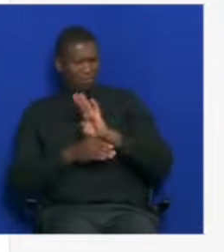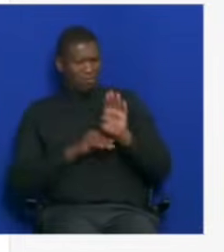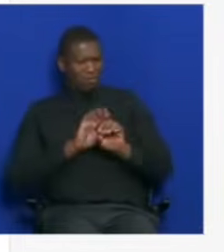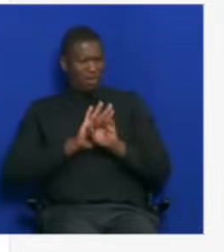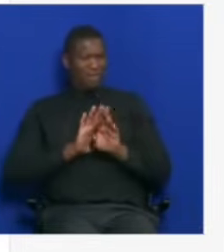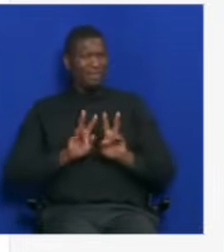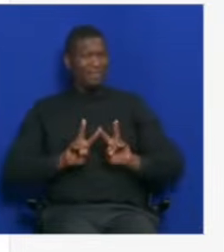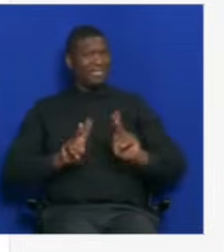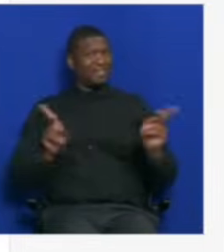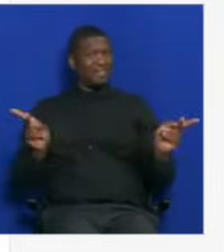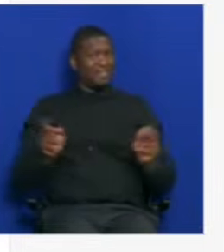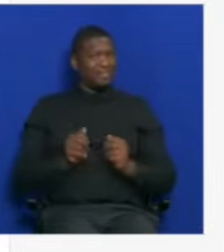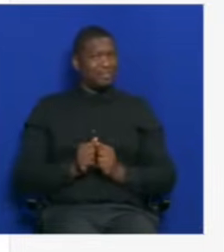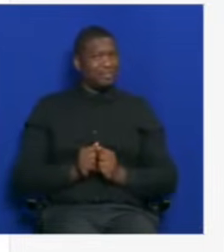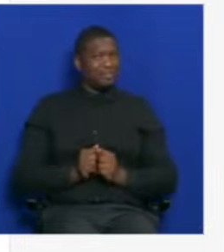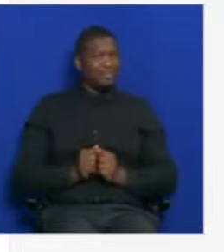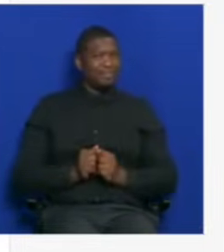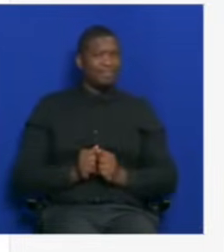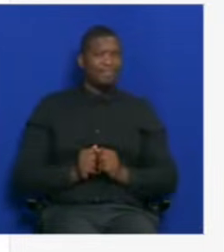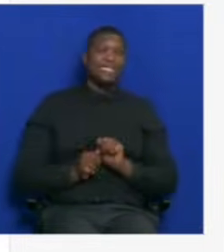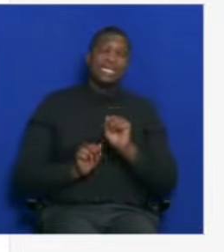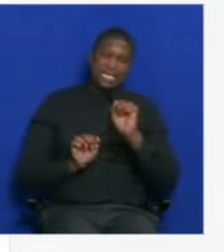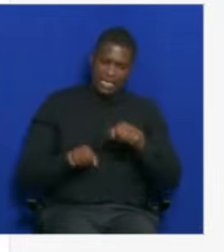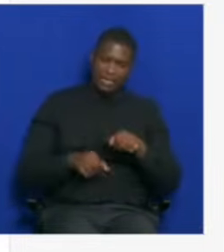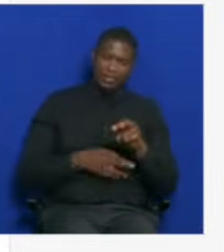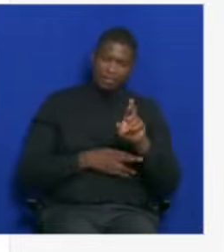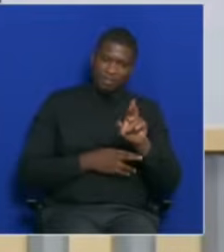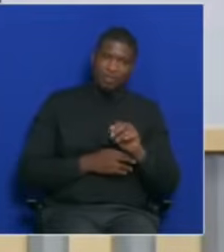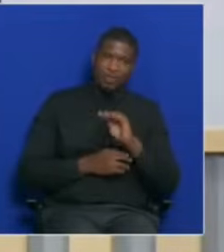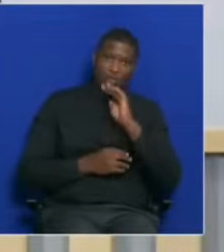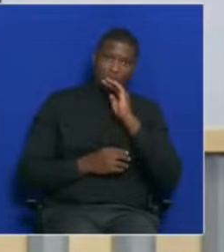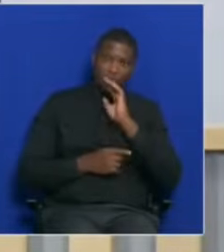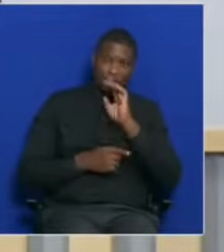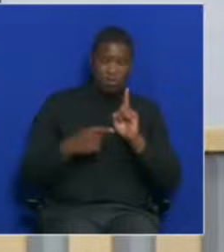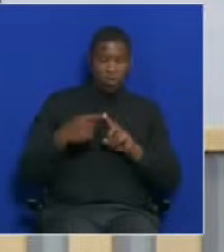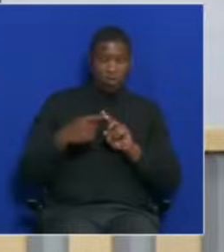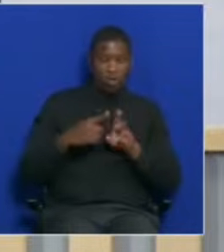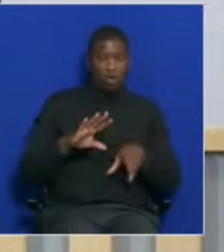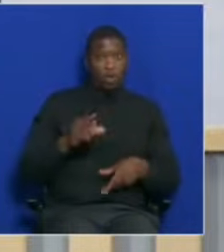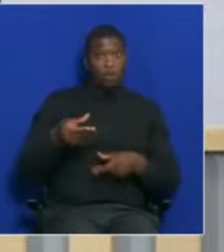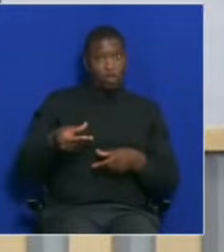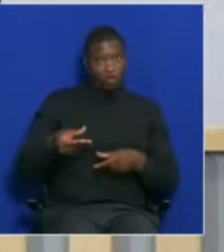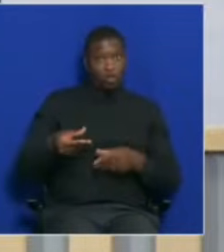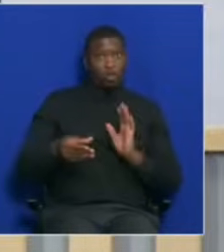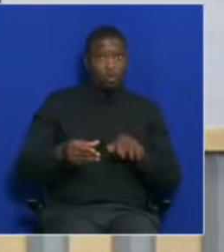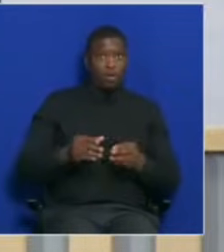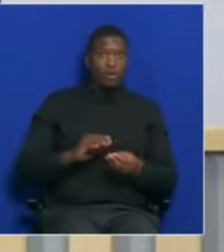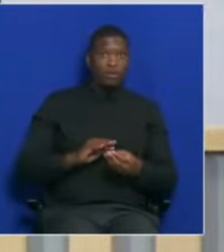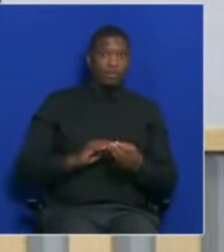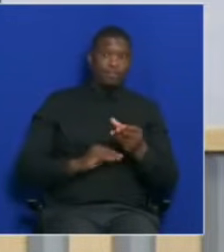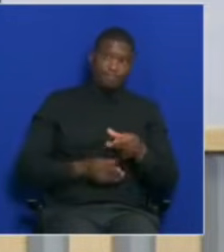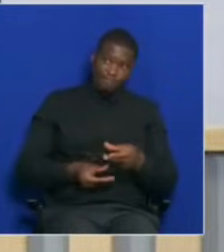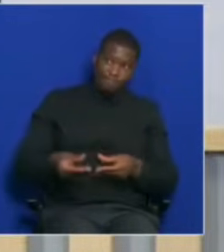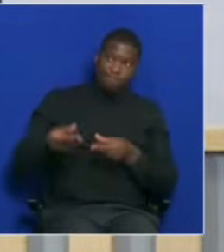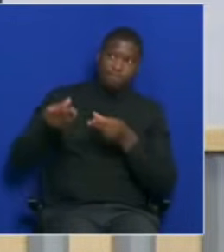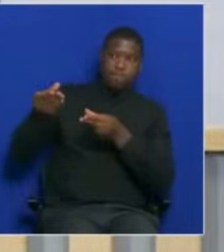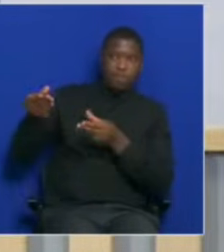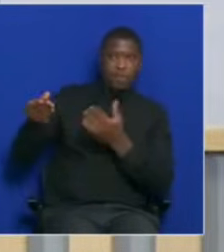Yes. All right. So those are the first set of documents you are going to provide to Advocate